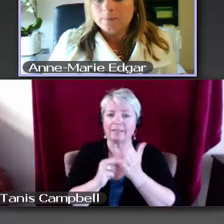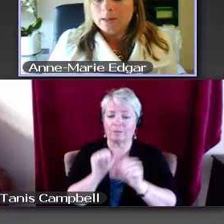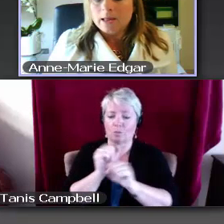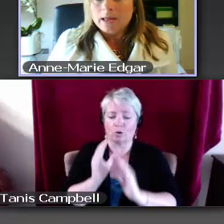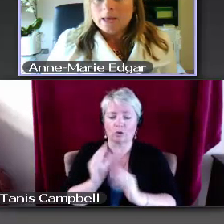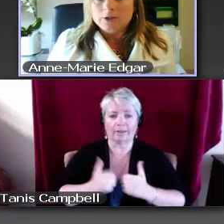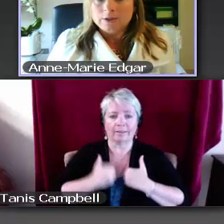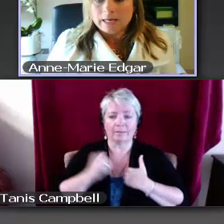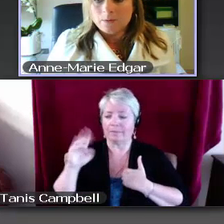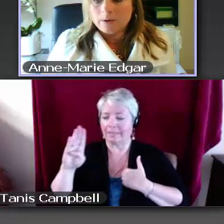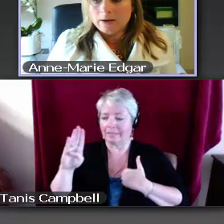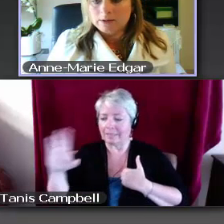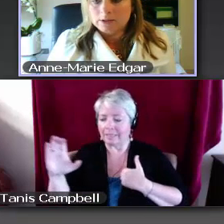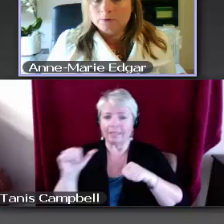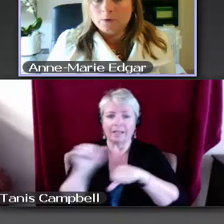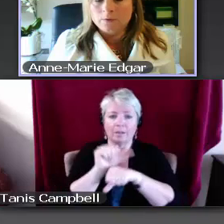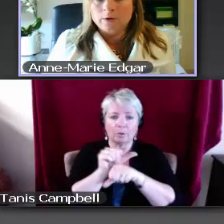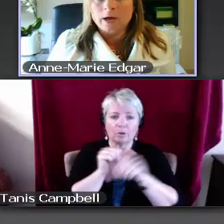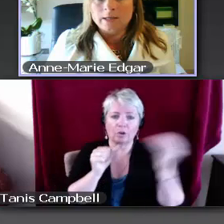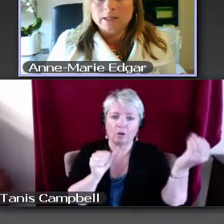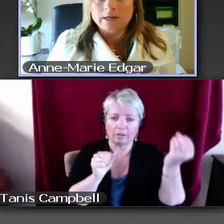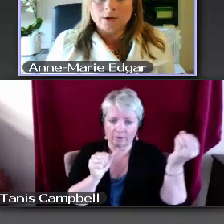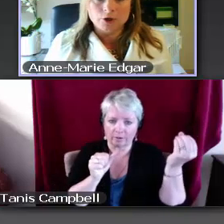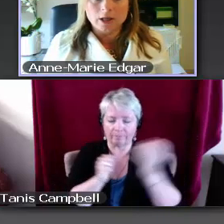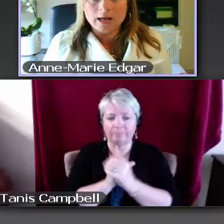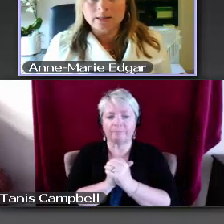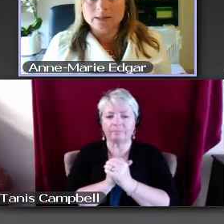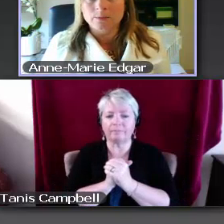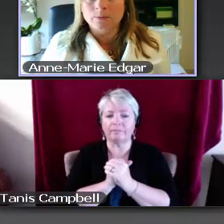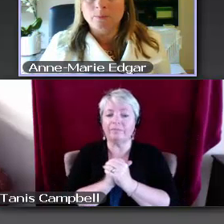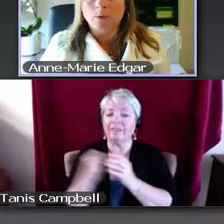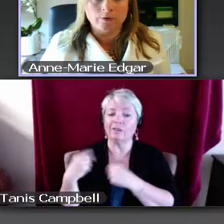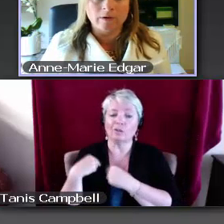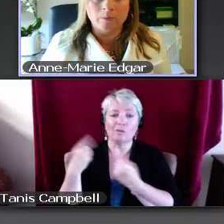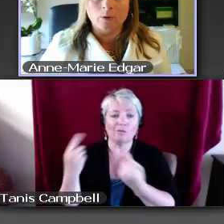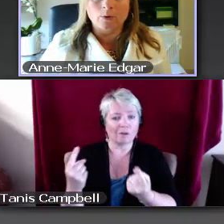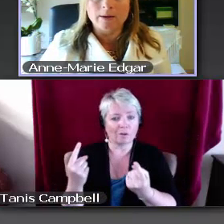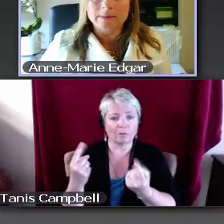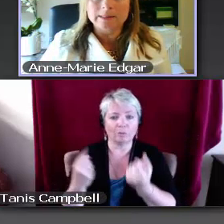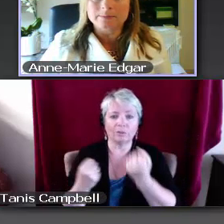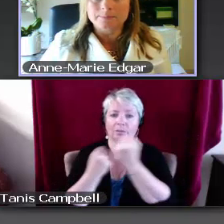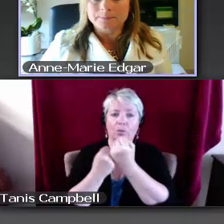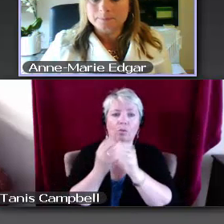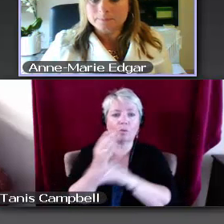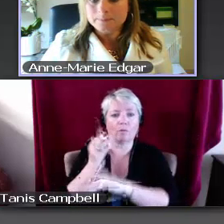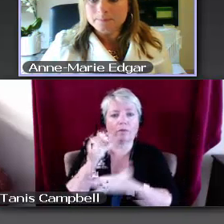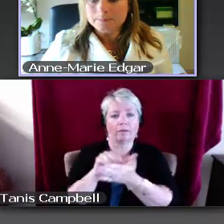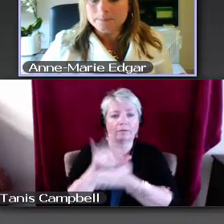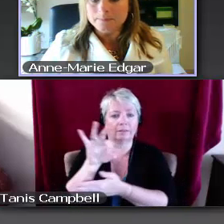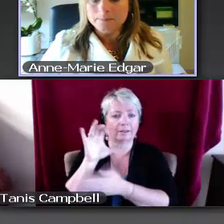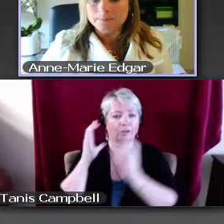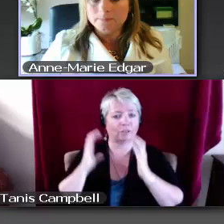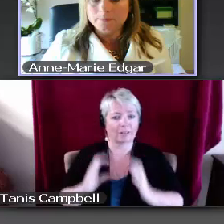Ontario. To date, we have served over 1,900 clients through both of our programs.